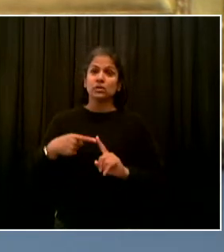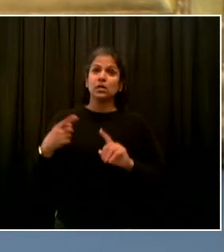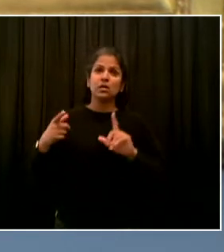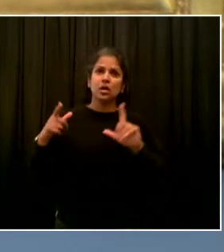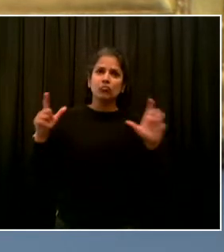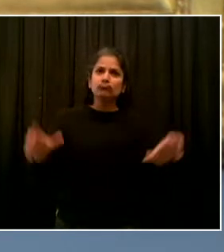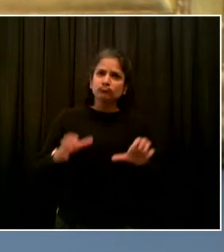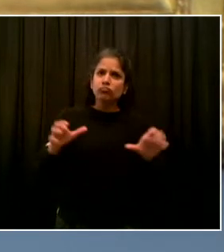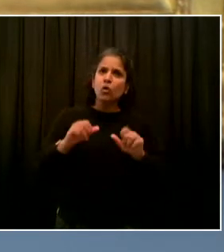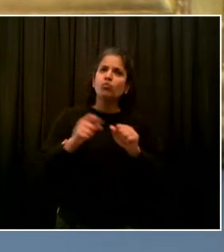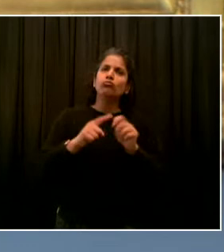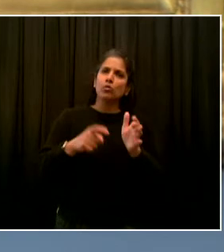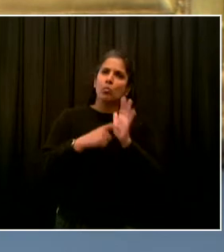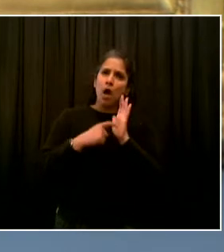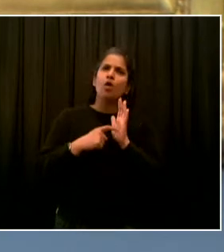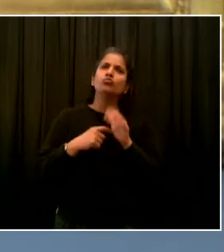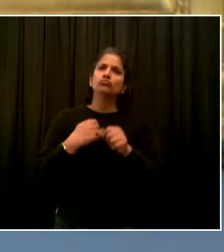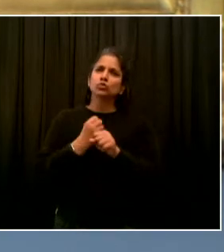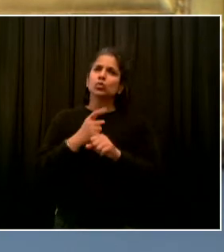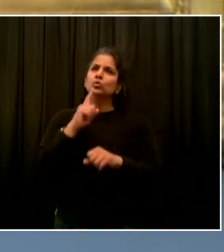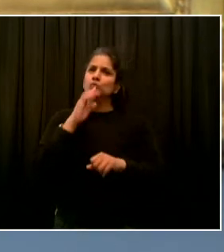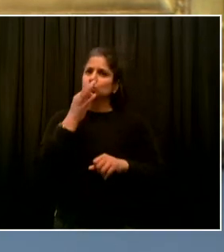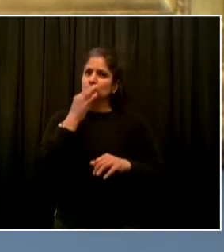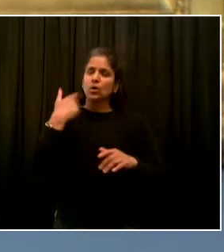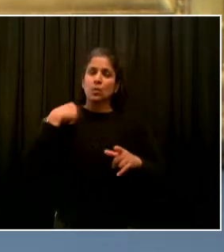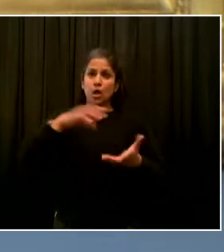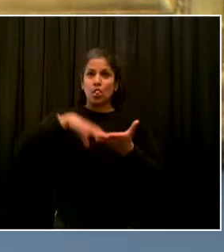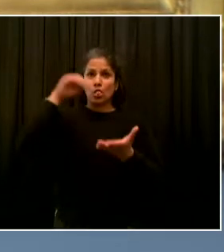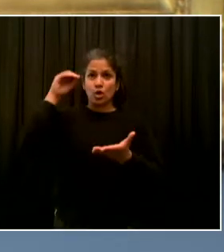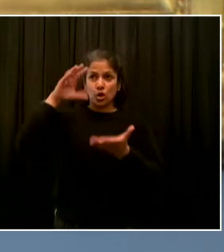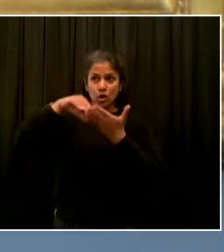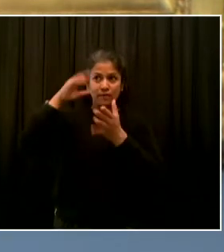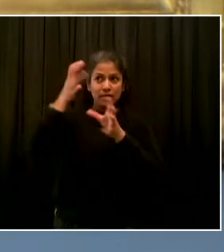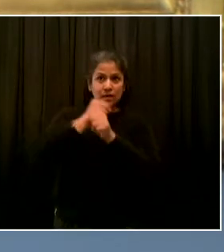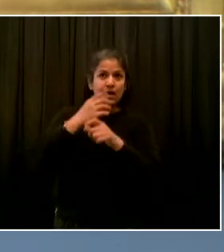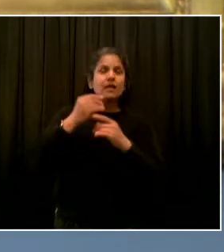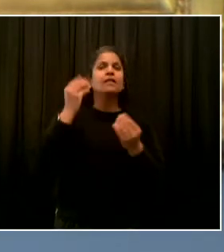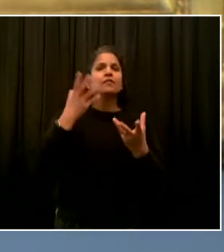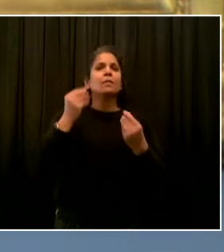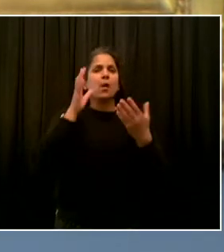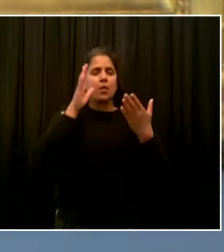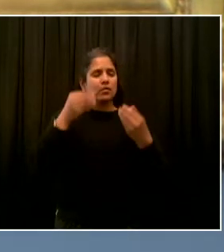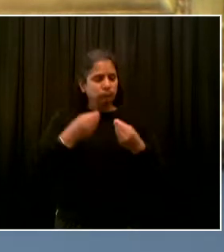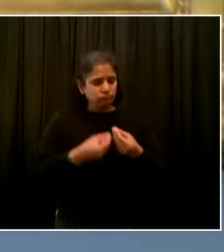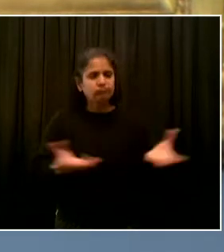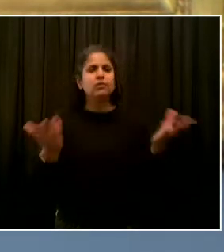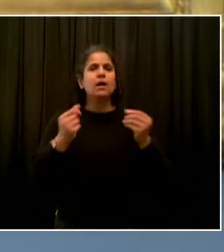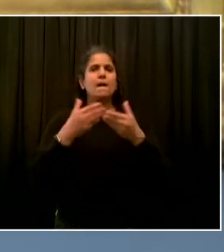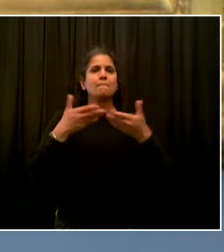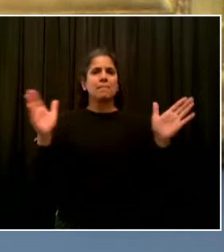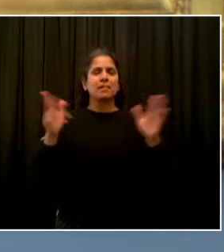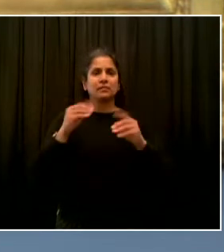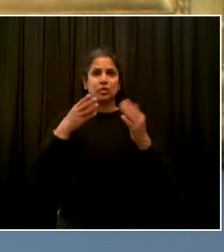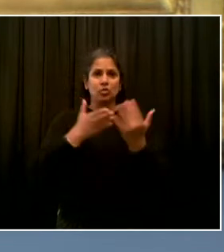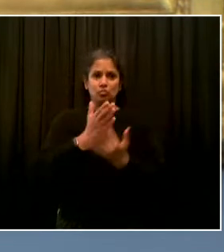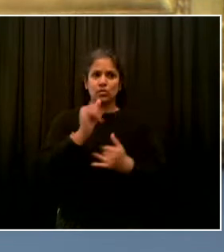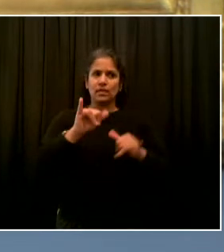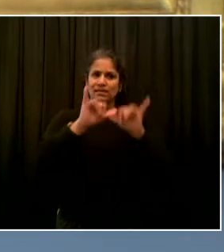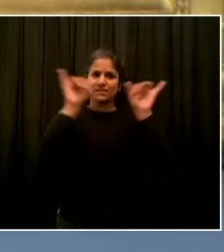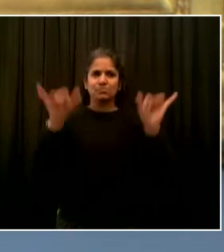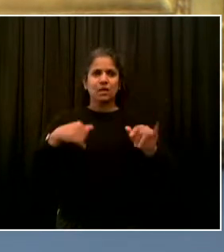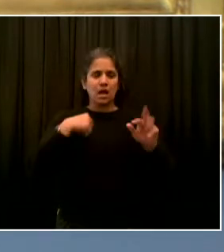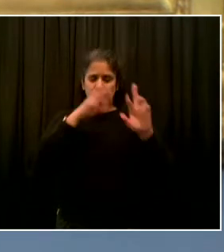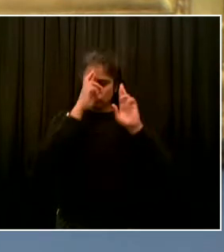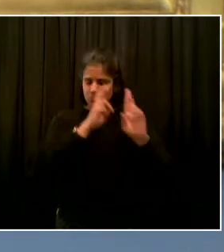know, we're going to make sure that the public is aware of it. We don't control the court systems. We're going to respect whatever